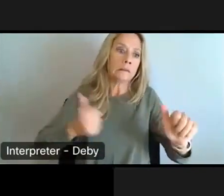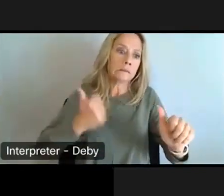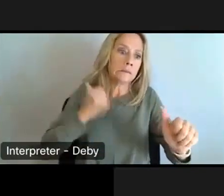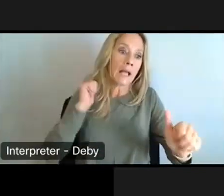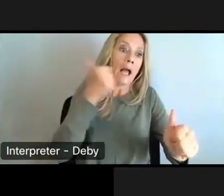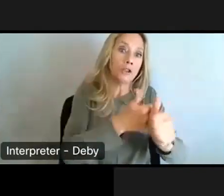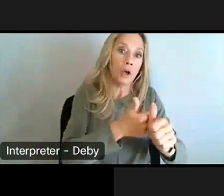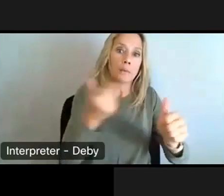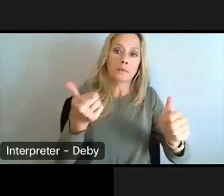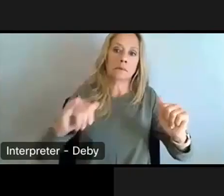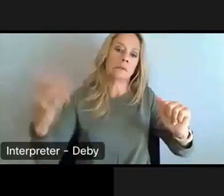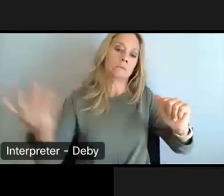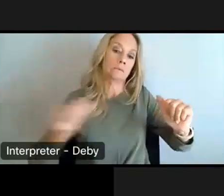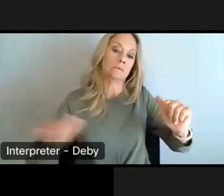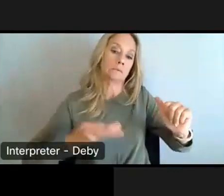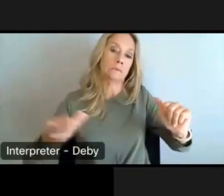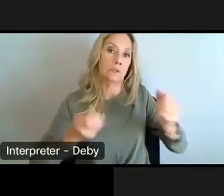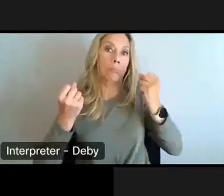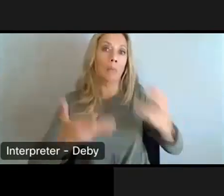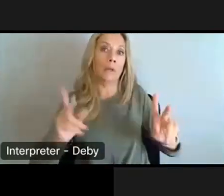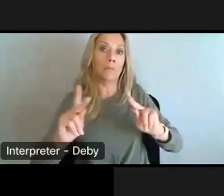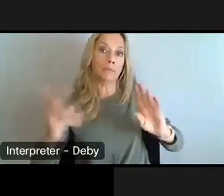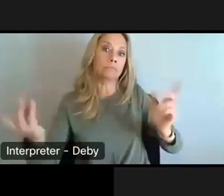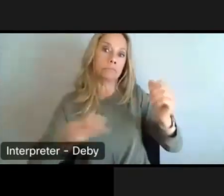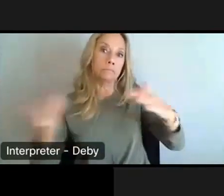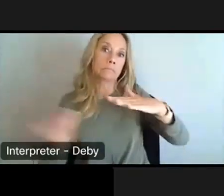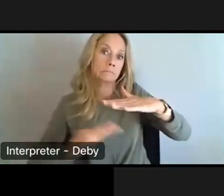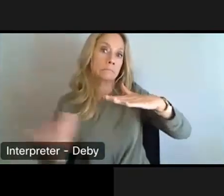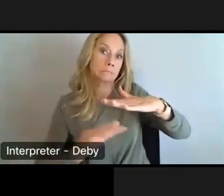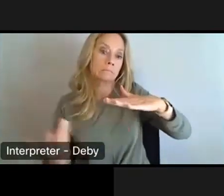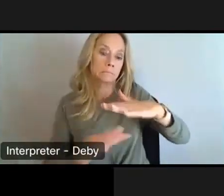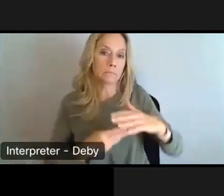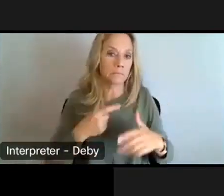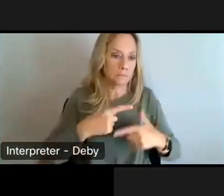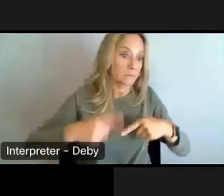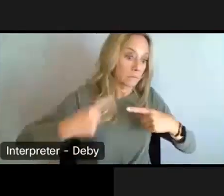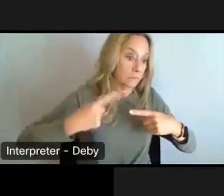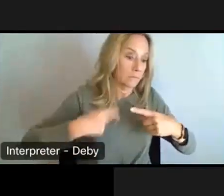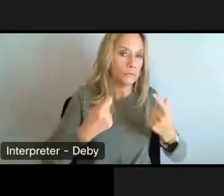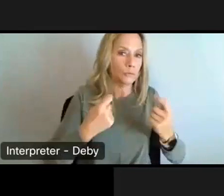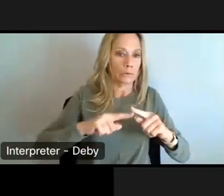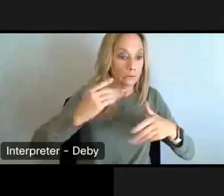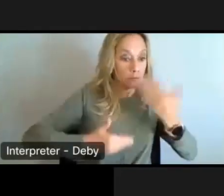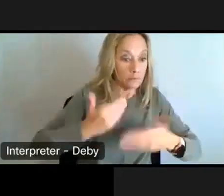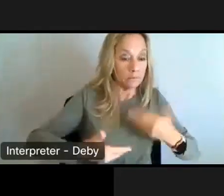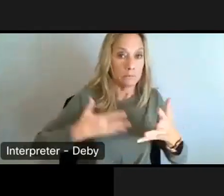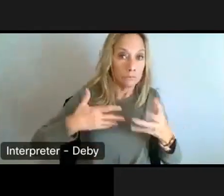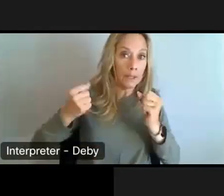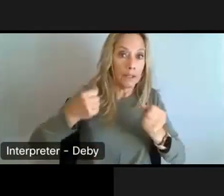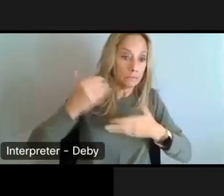and they're constantly trying to figure out how can we speed up the process, how can we get these veterans seen.